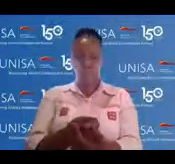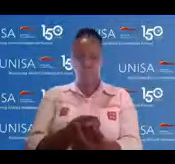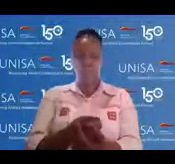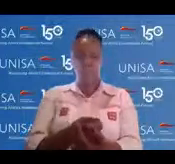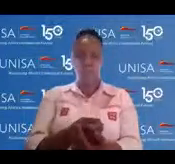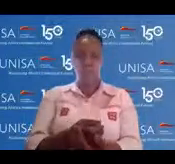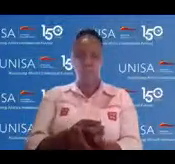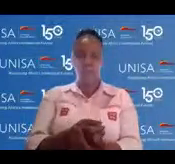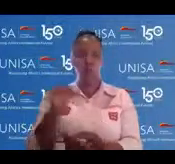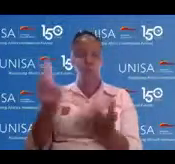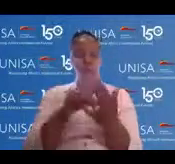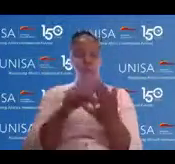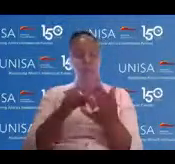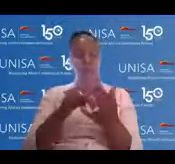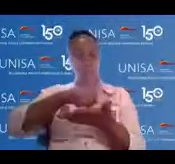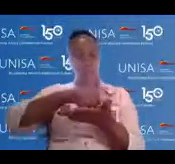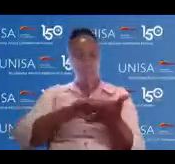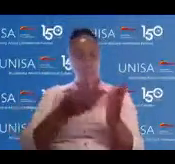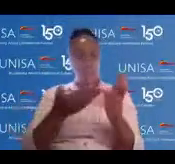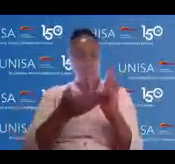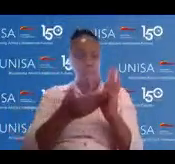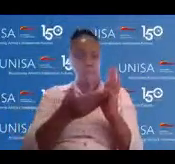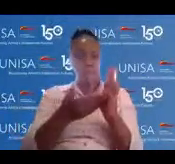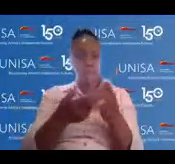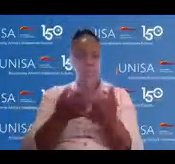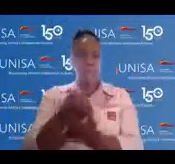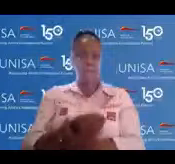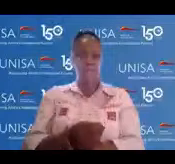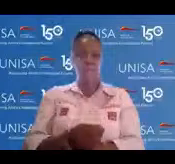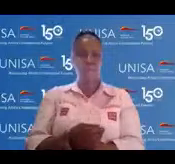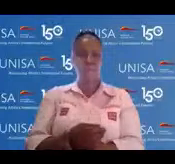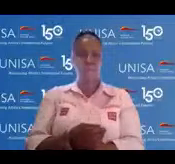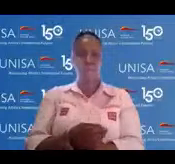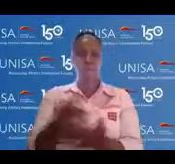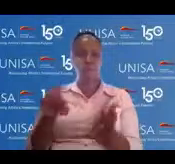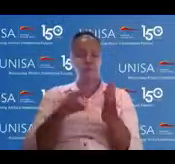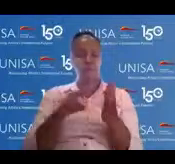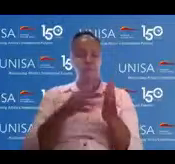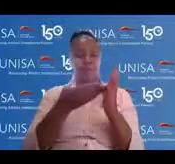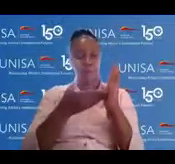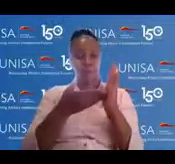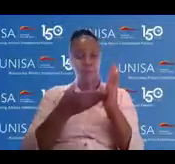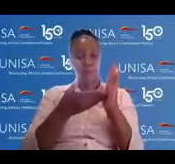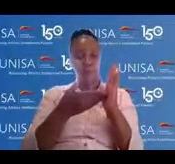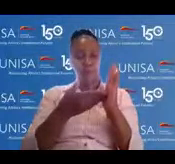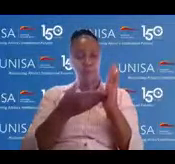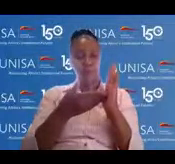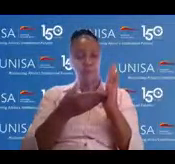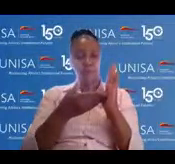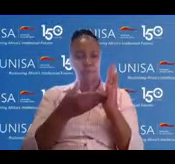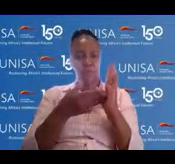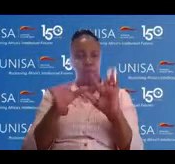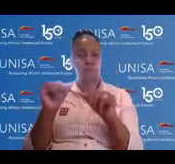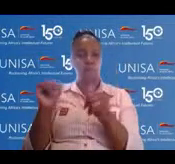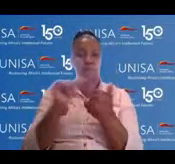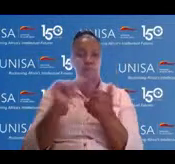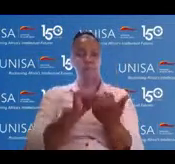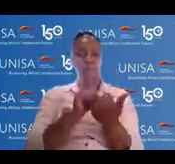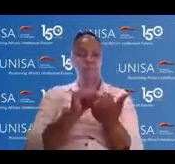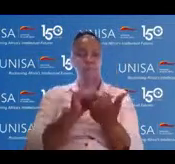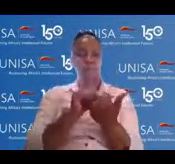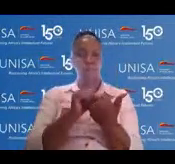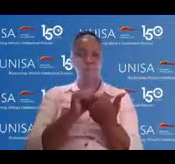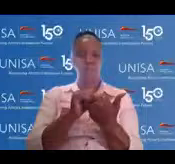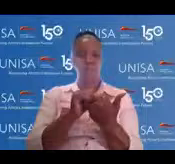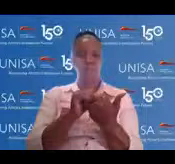on the, let me just quickly exit this one. So if we go back to the our